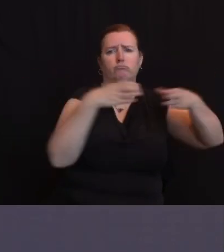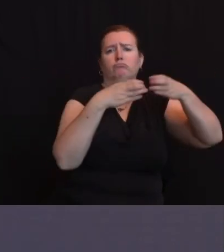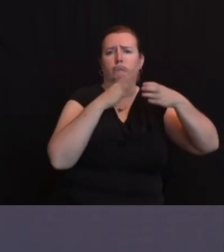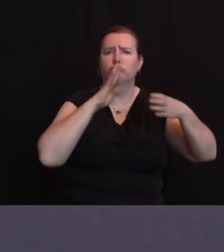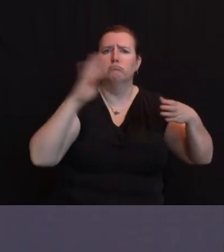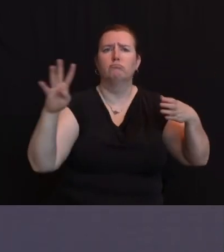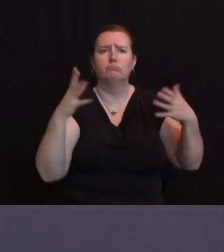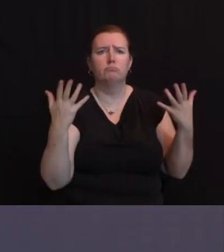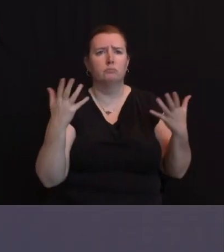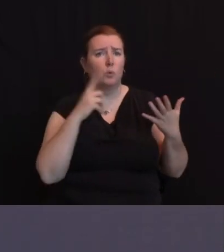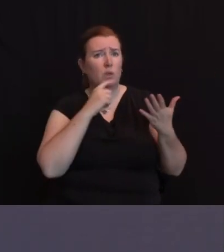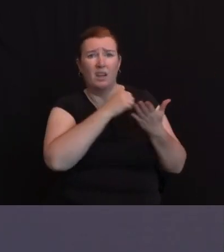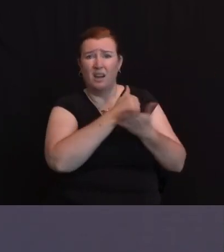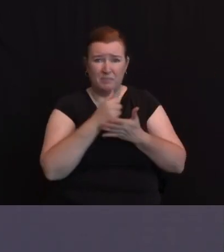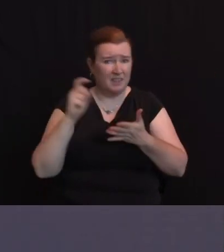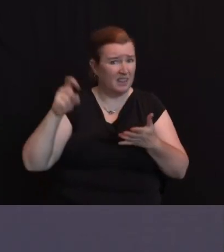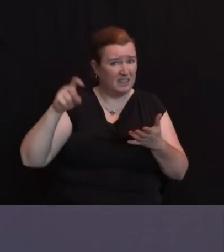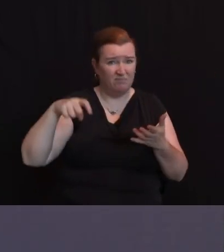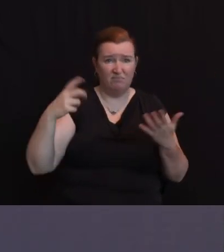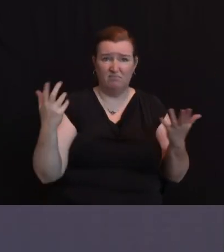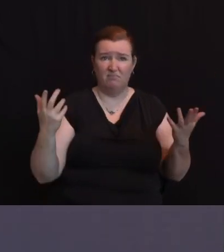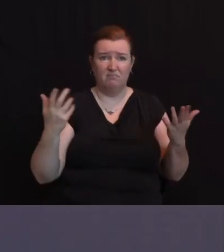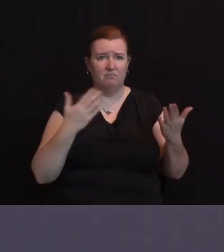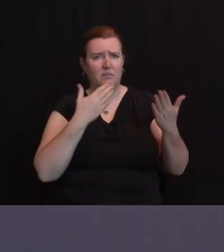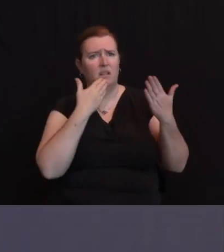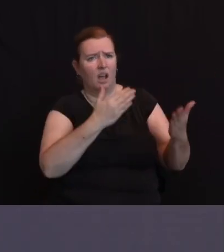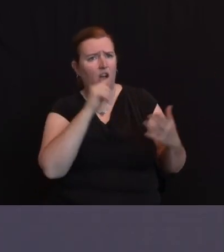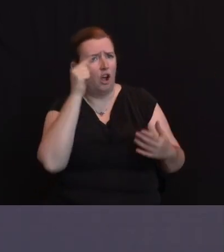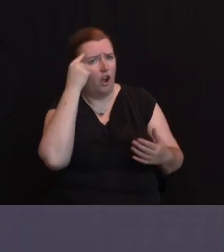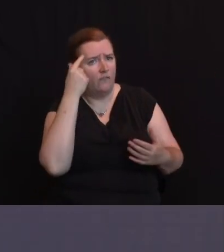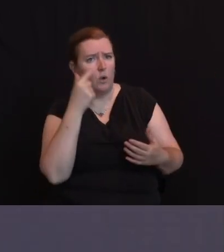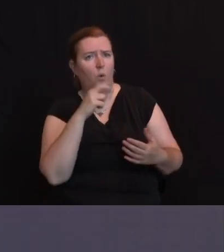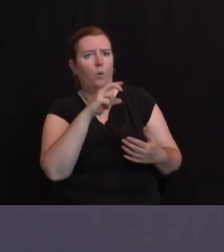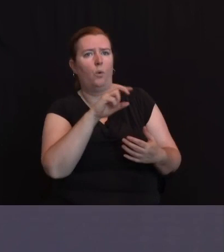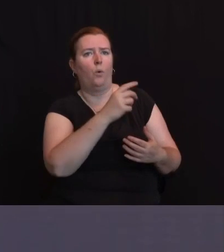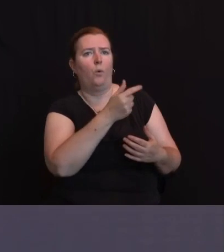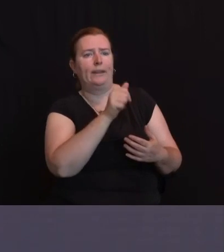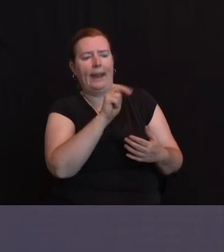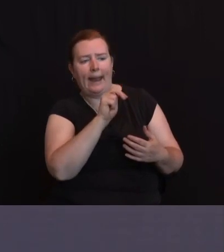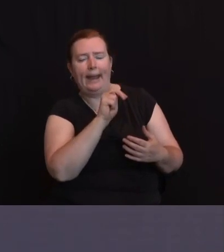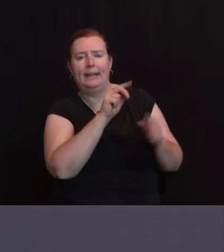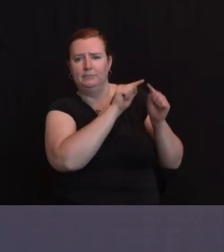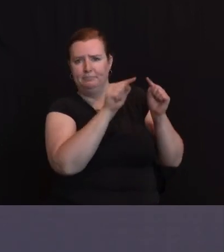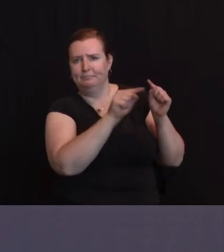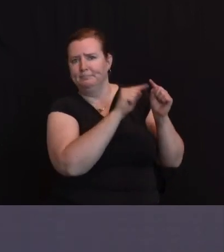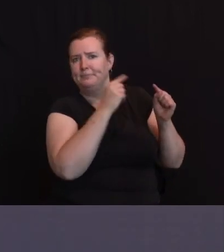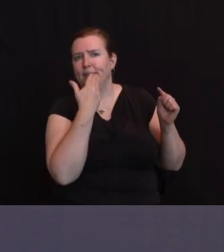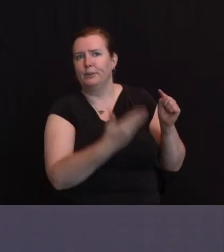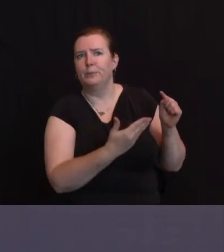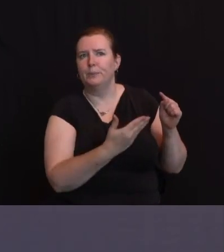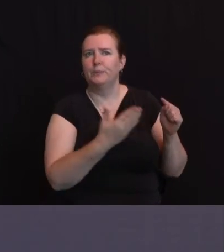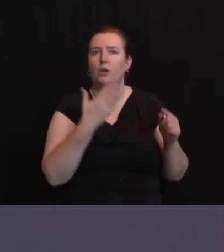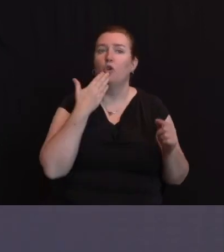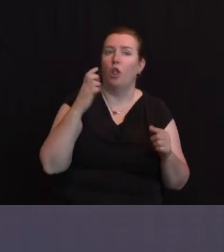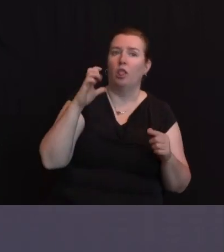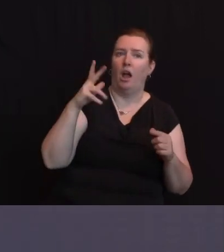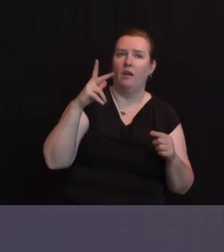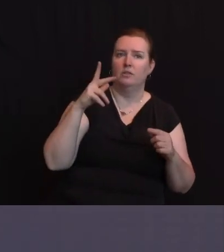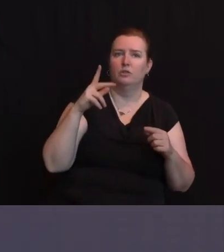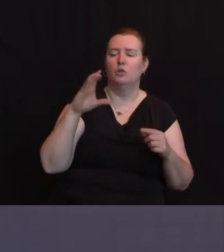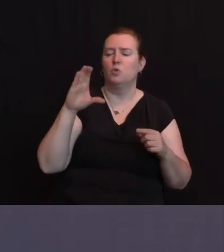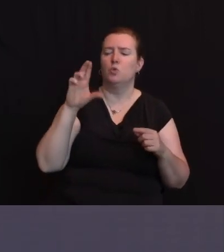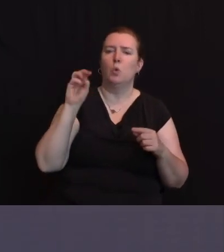thank Governor Hogan for his leadership and wish Governor Cuomo his nothing but the very best, and know that it'll be under great